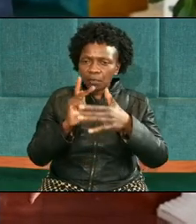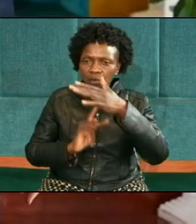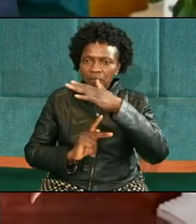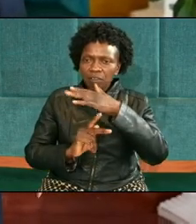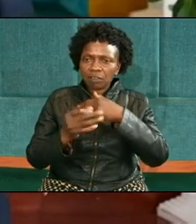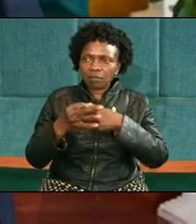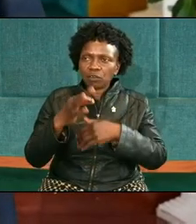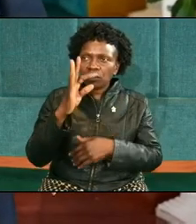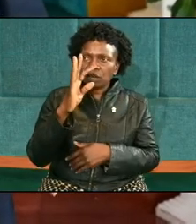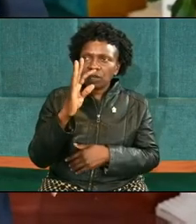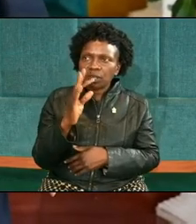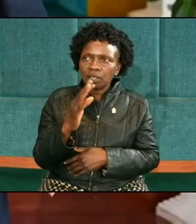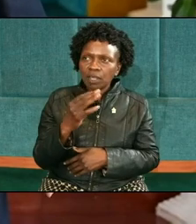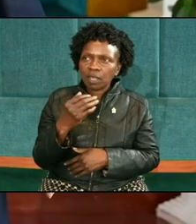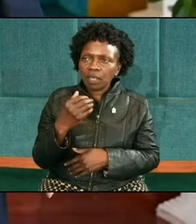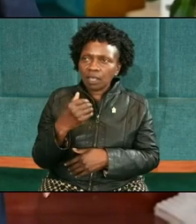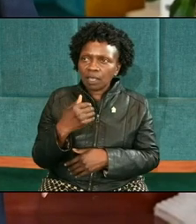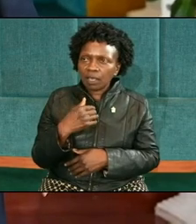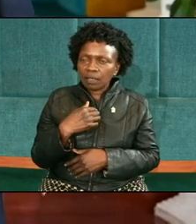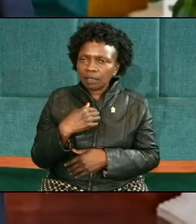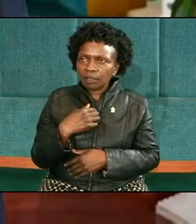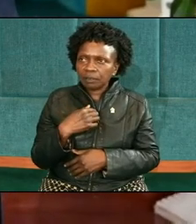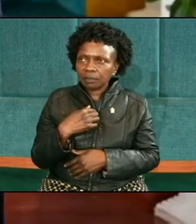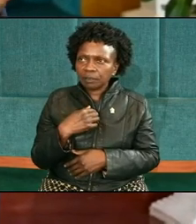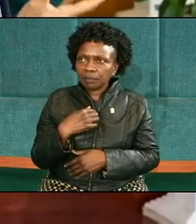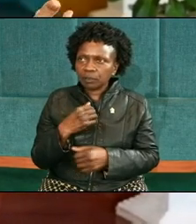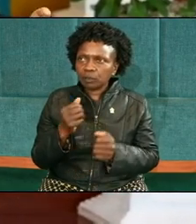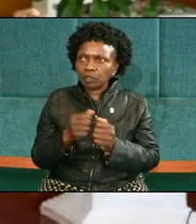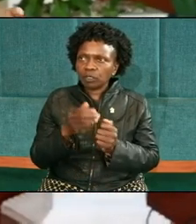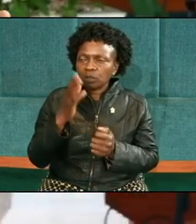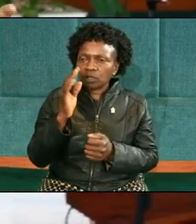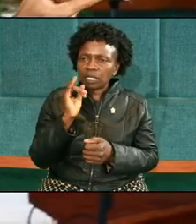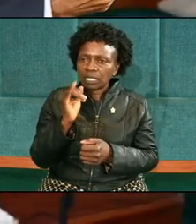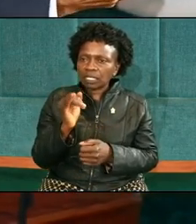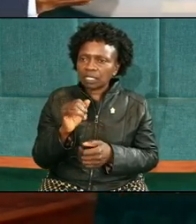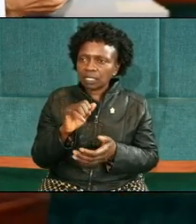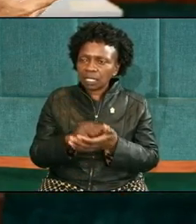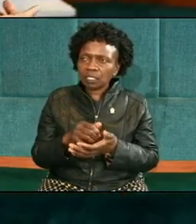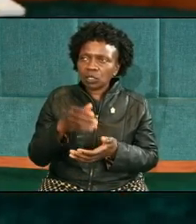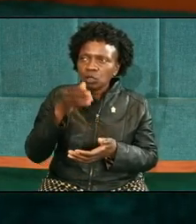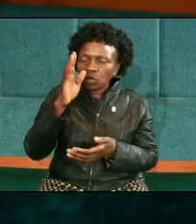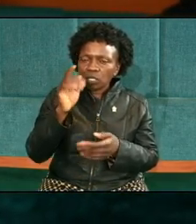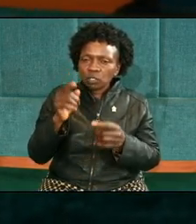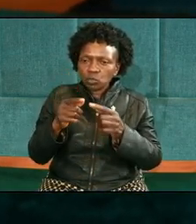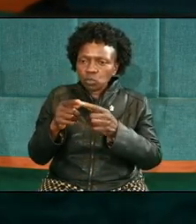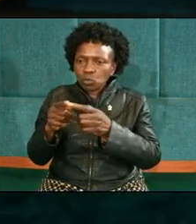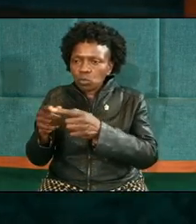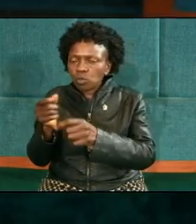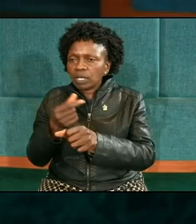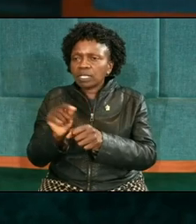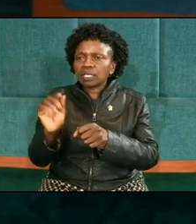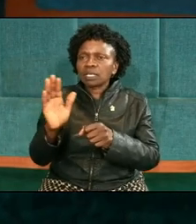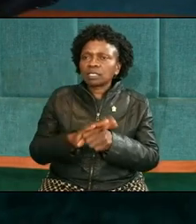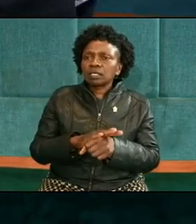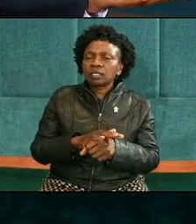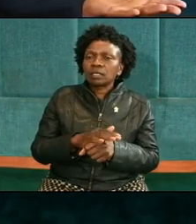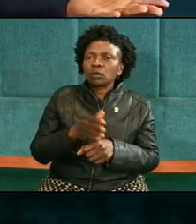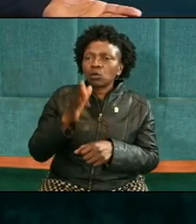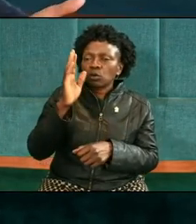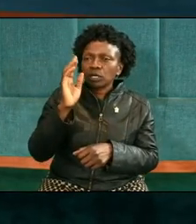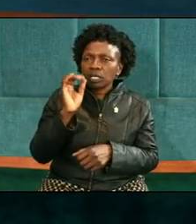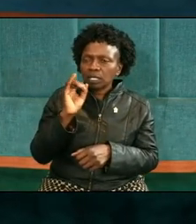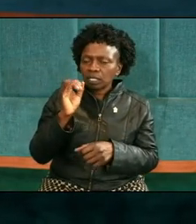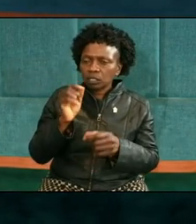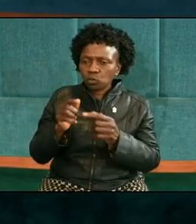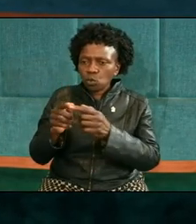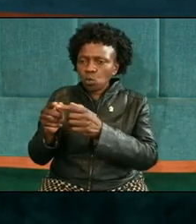God had with God was that God was too gracious. God was too